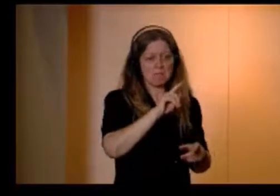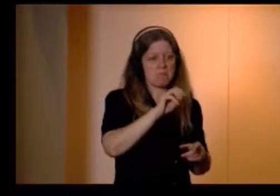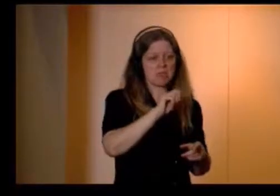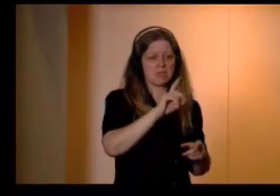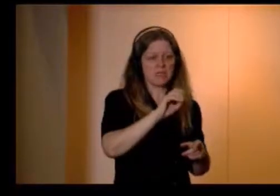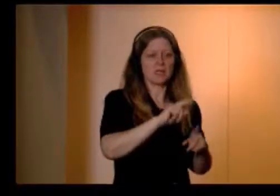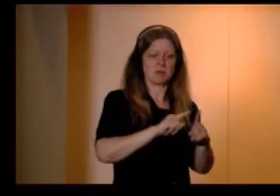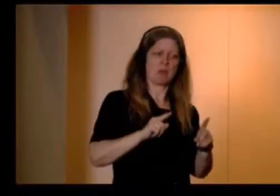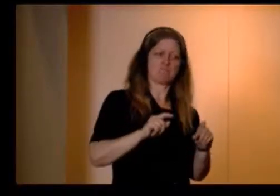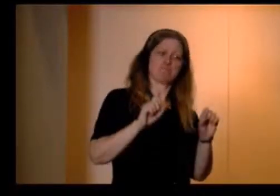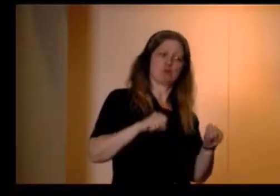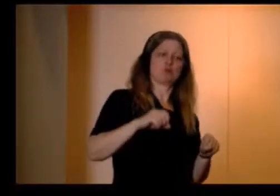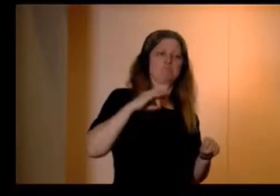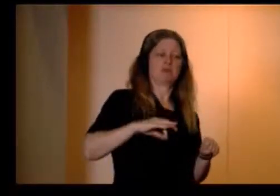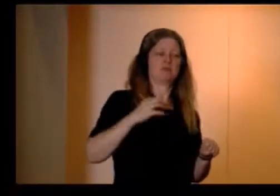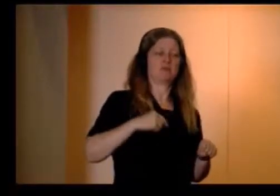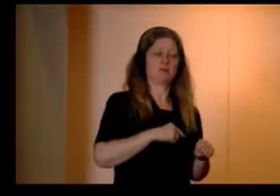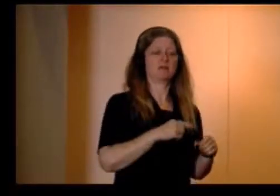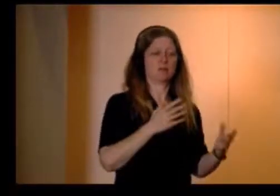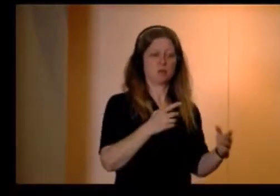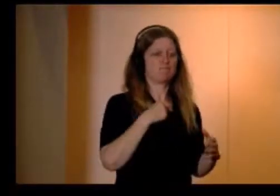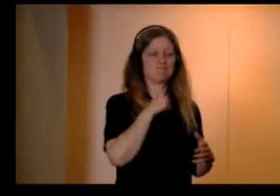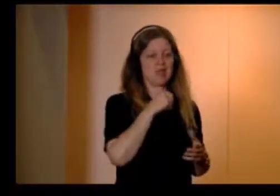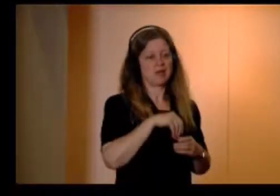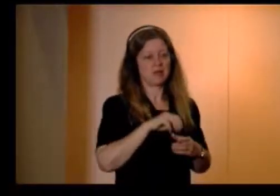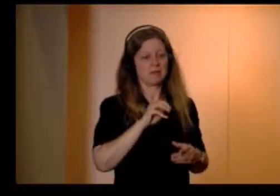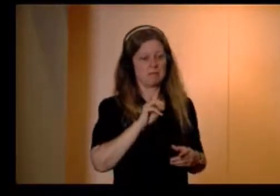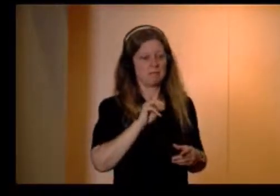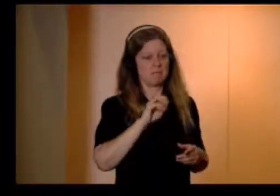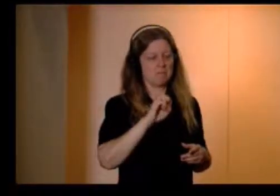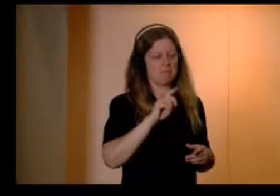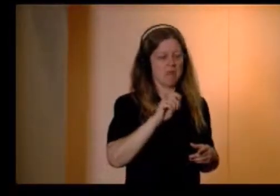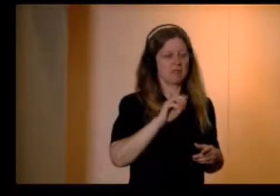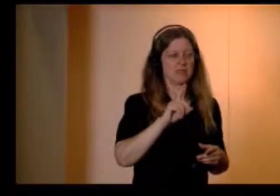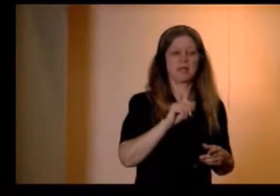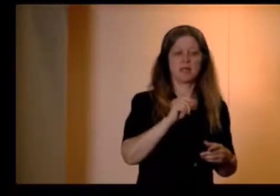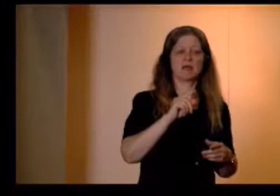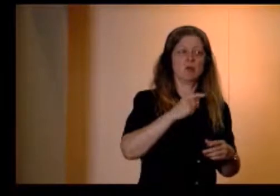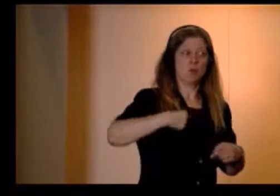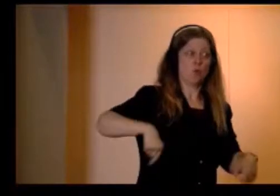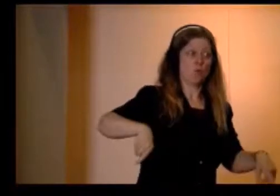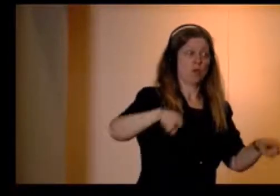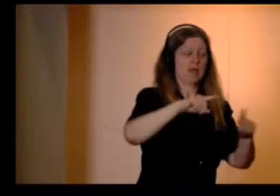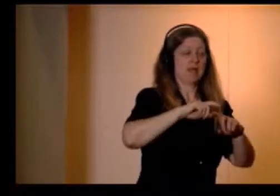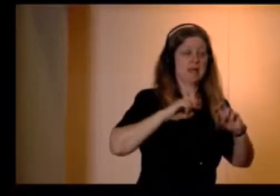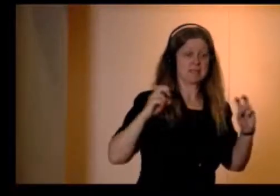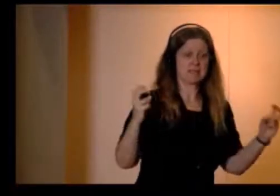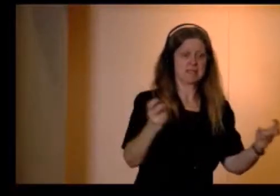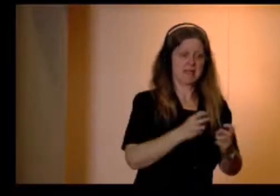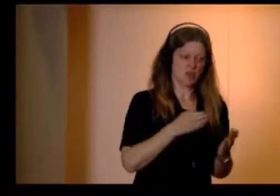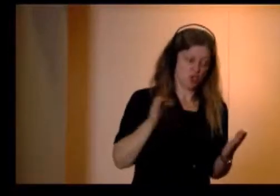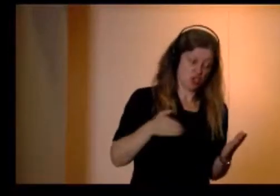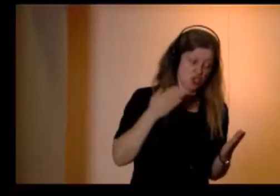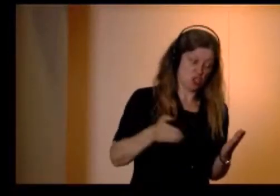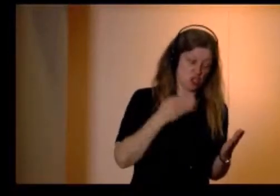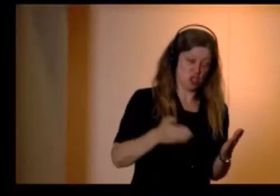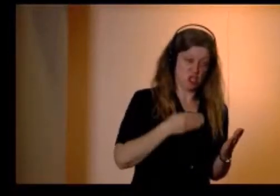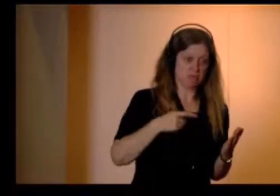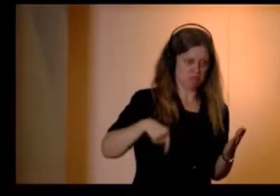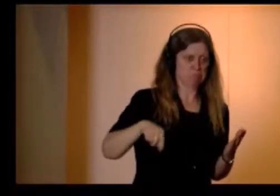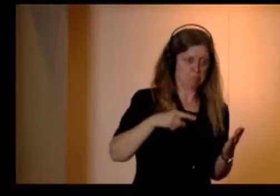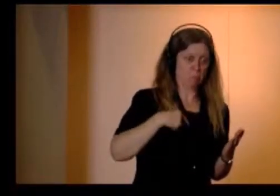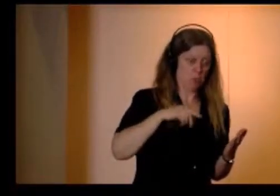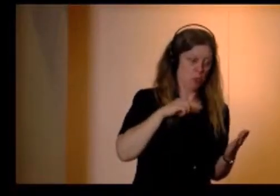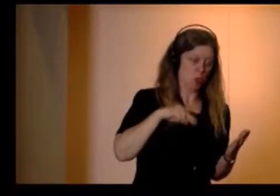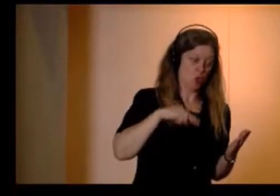set. So we sat on a cold January day, a bunch of us in a room, and went through thousands of images to find images that had been contaminated and some